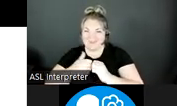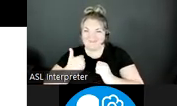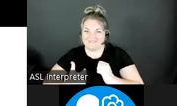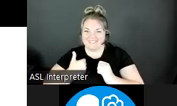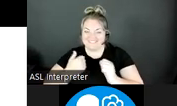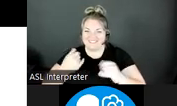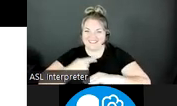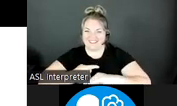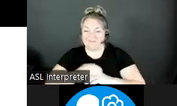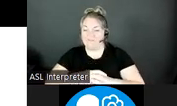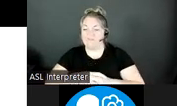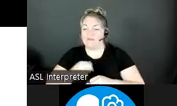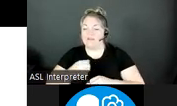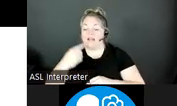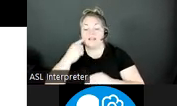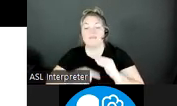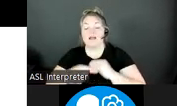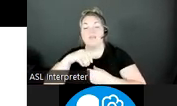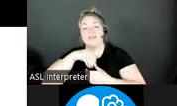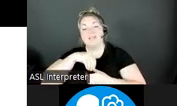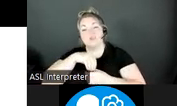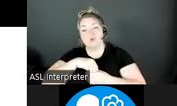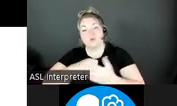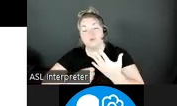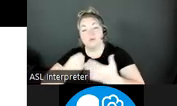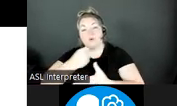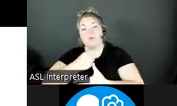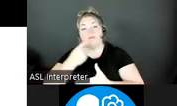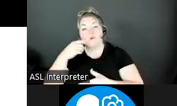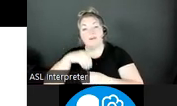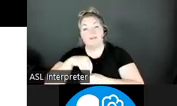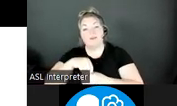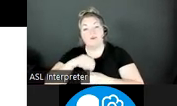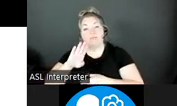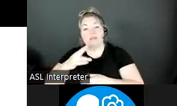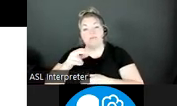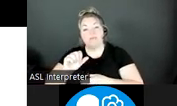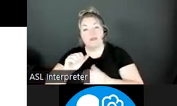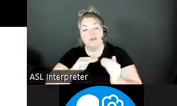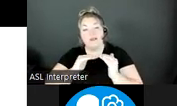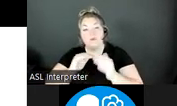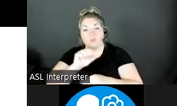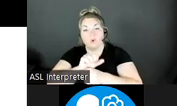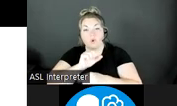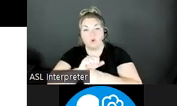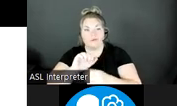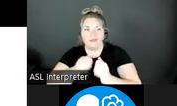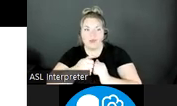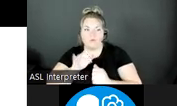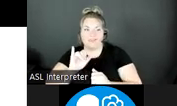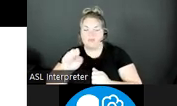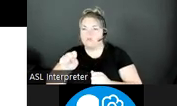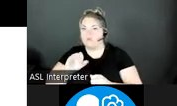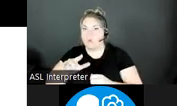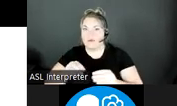So I think about the priority of internal BHA equity work and how it's the soil that